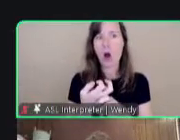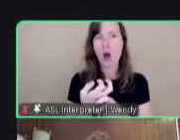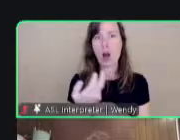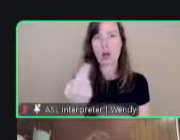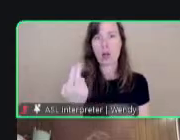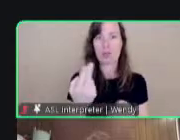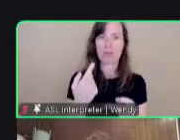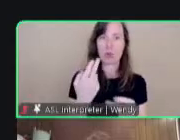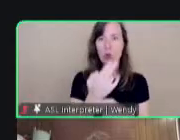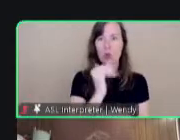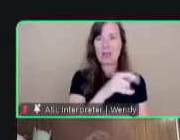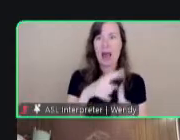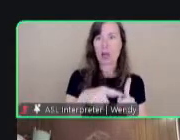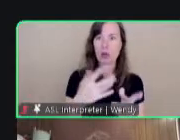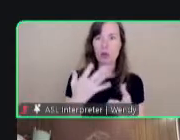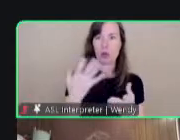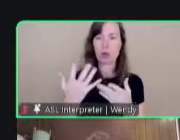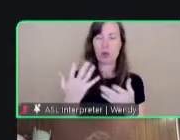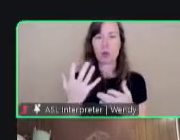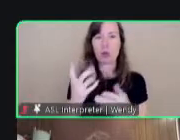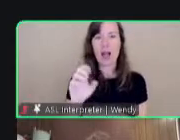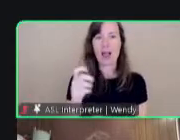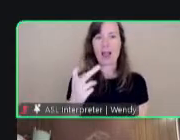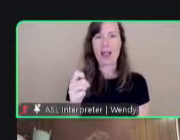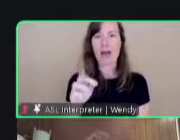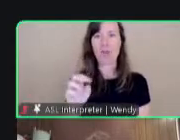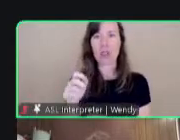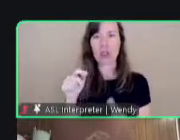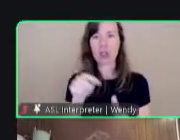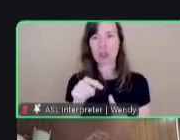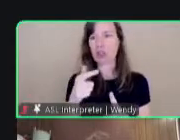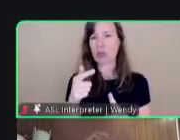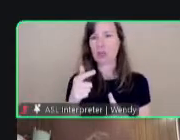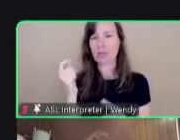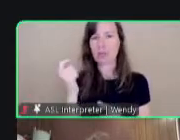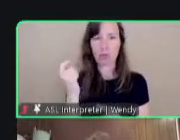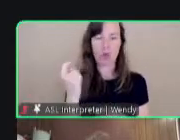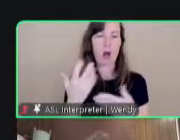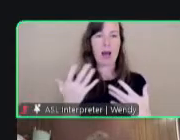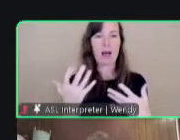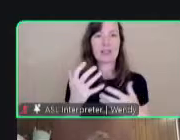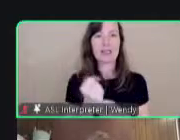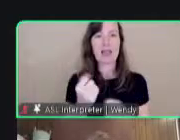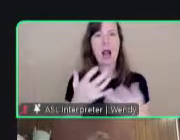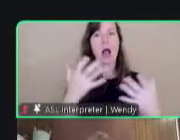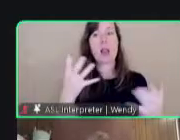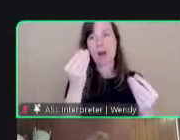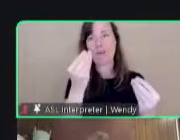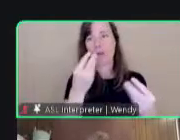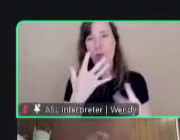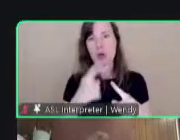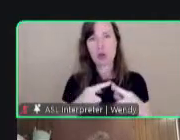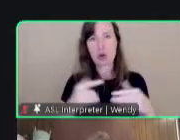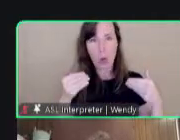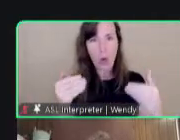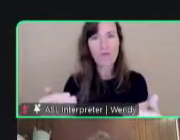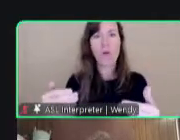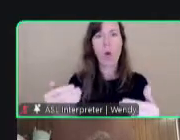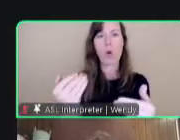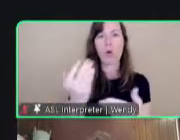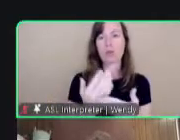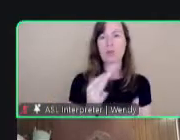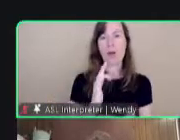and I think this is going to give us a lot of information for us to move forward with either some of our own projects,